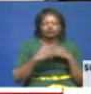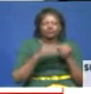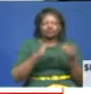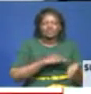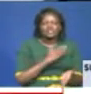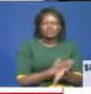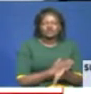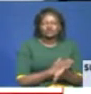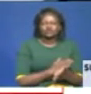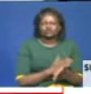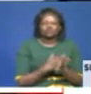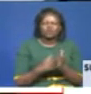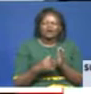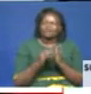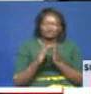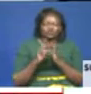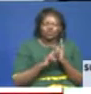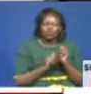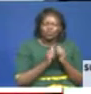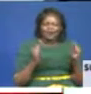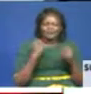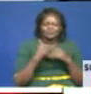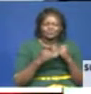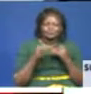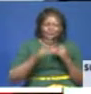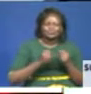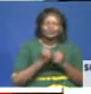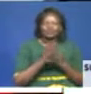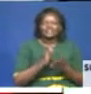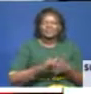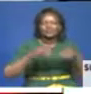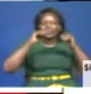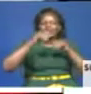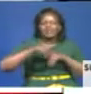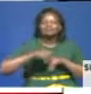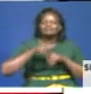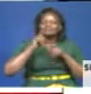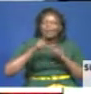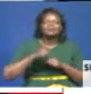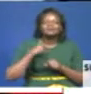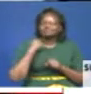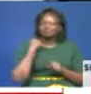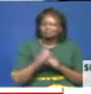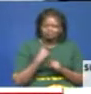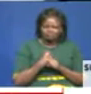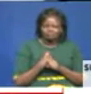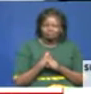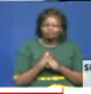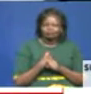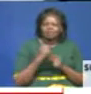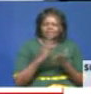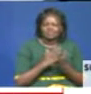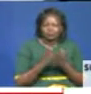put stringent measures in the construction industry to ensure quality is adhered to in the sector. Speaking after visiting an